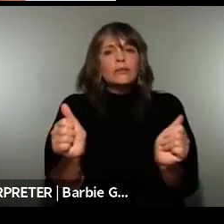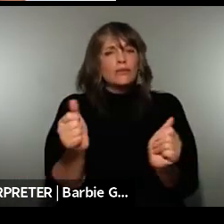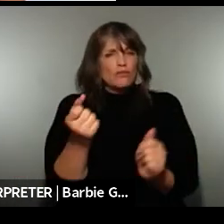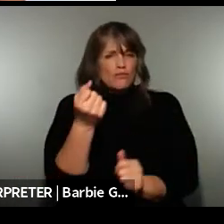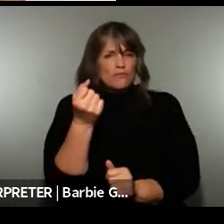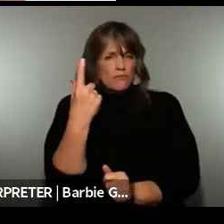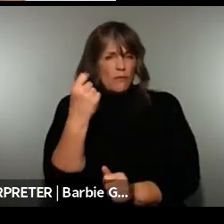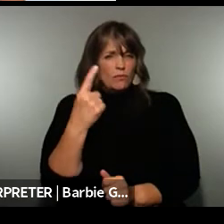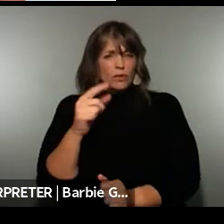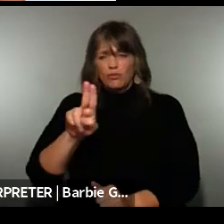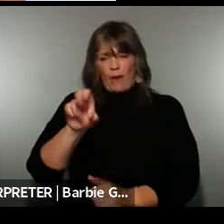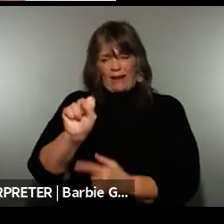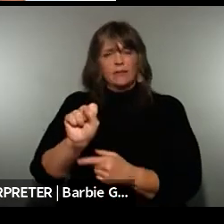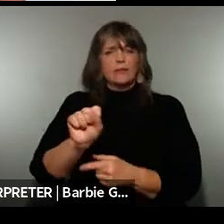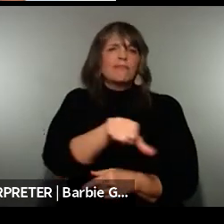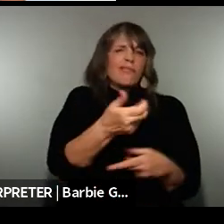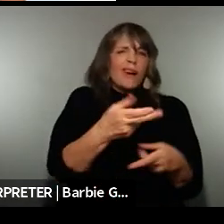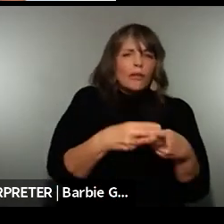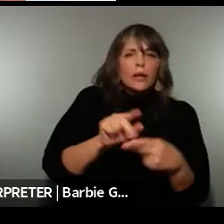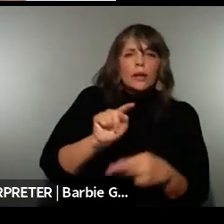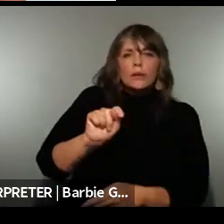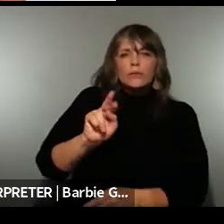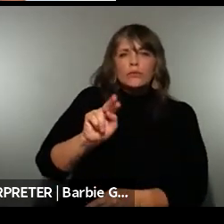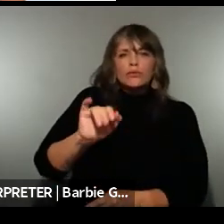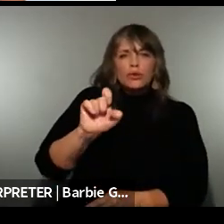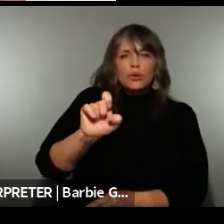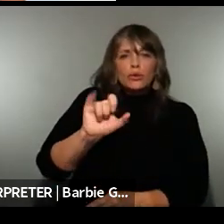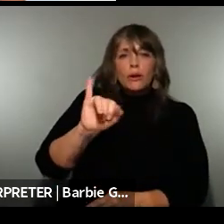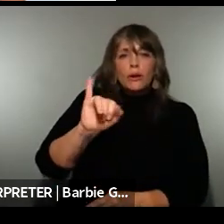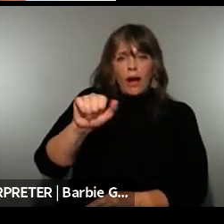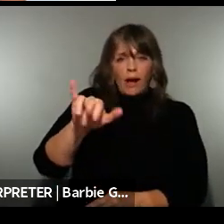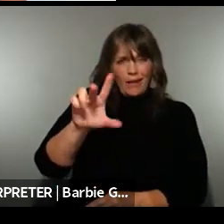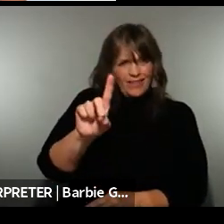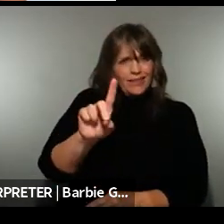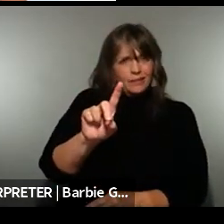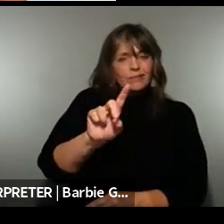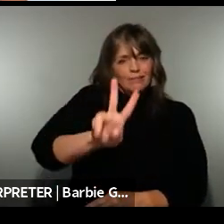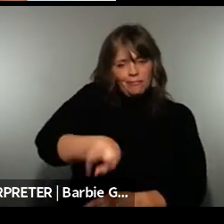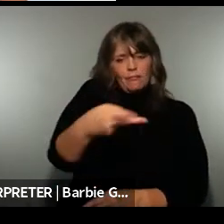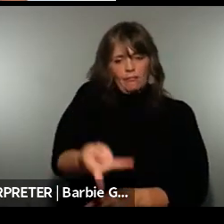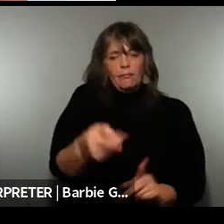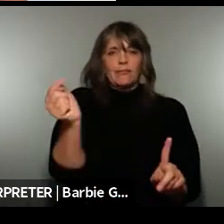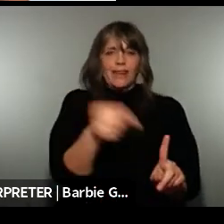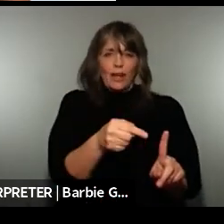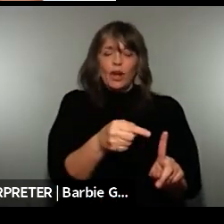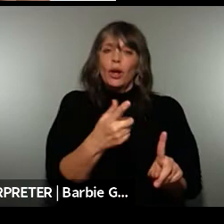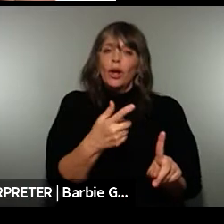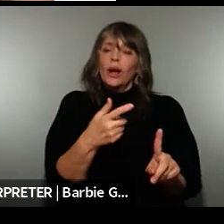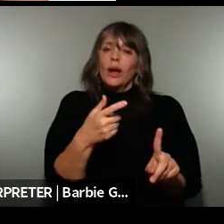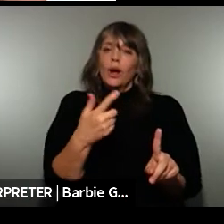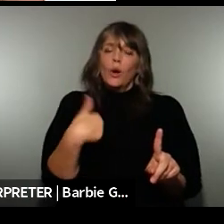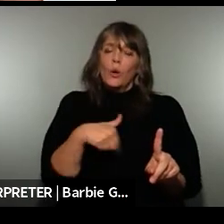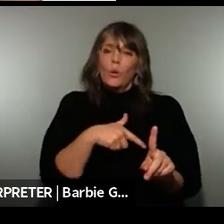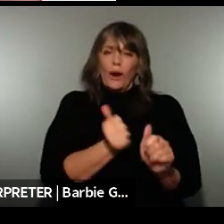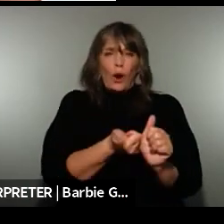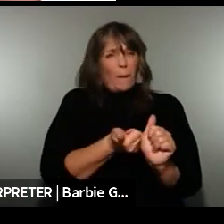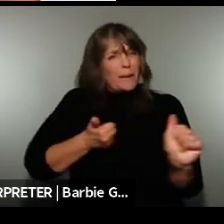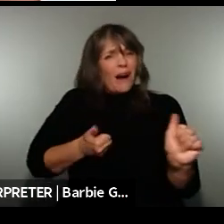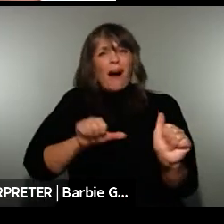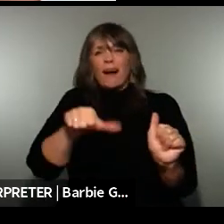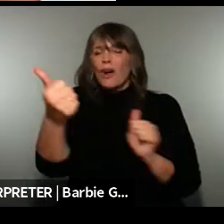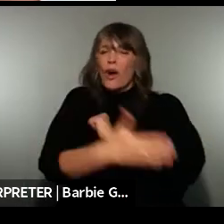States is really behind where a lot of other countries are and their arts institutions are in terms of divesting